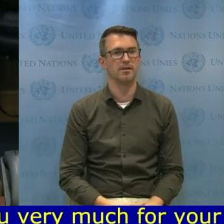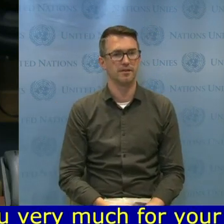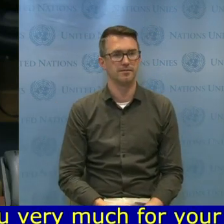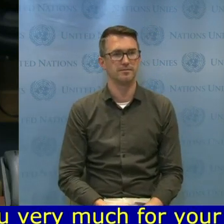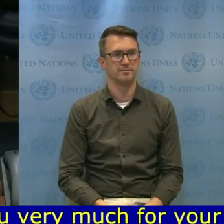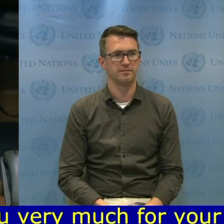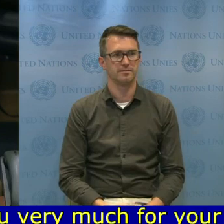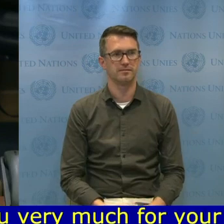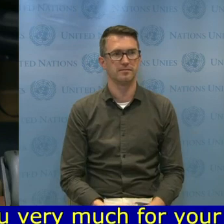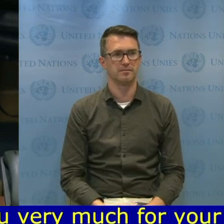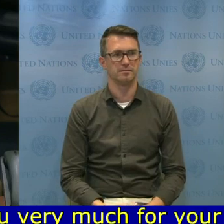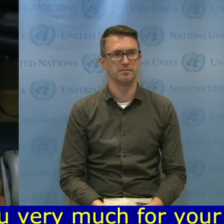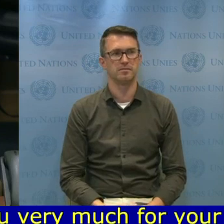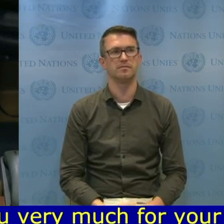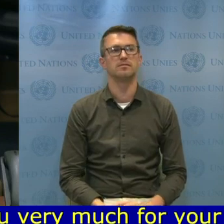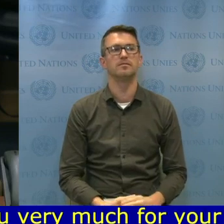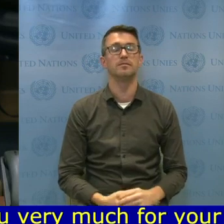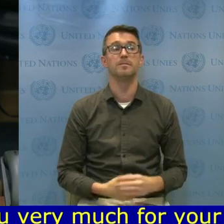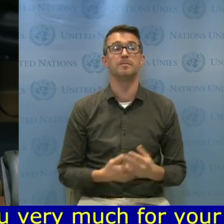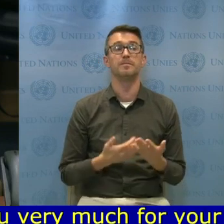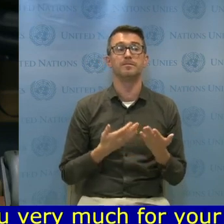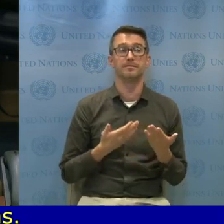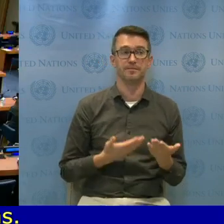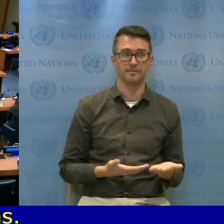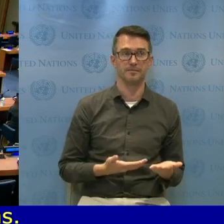to kindly take the floor.